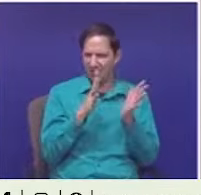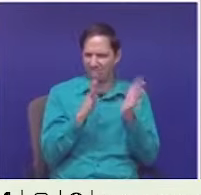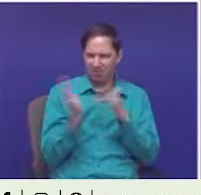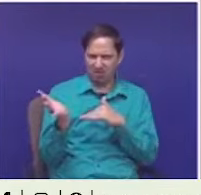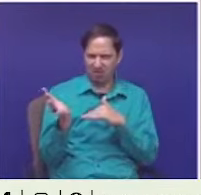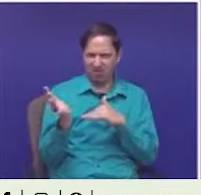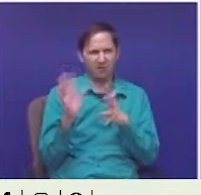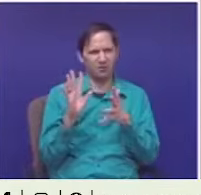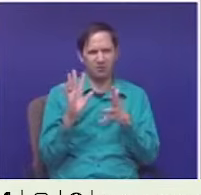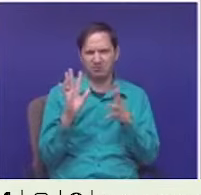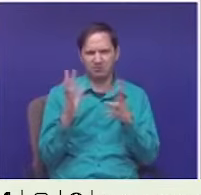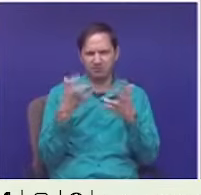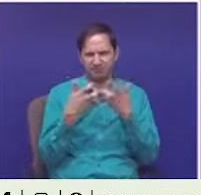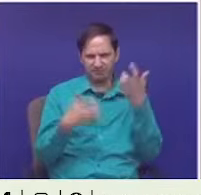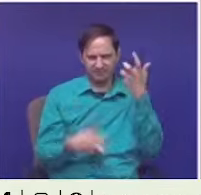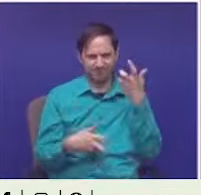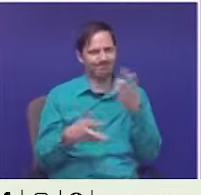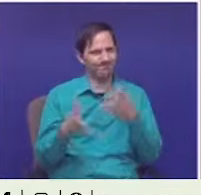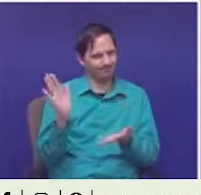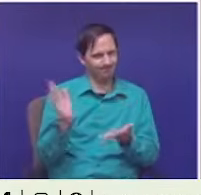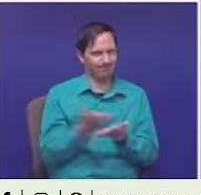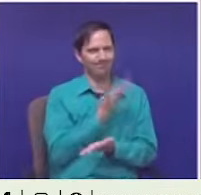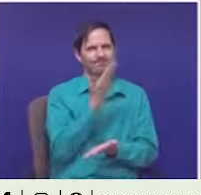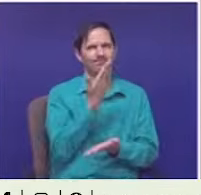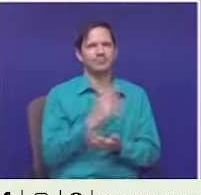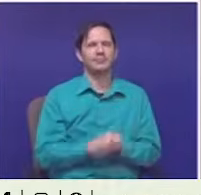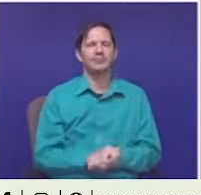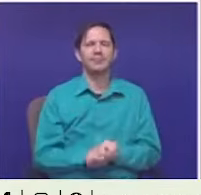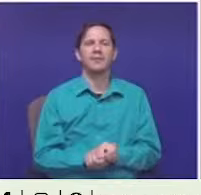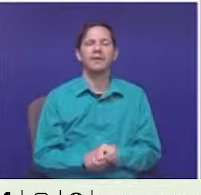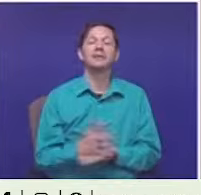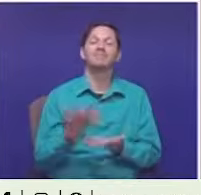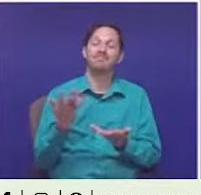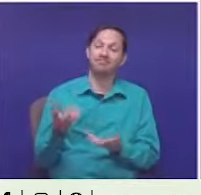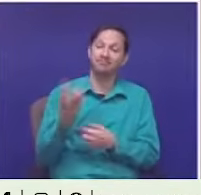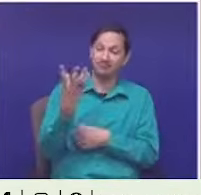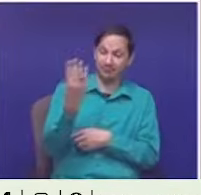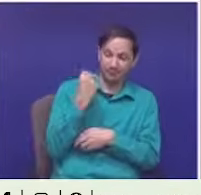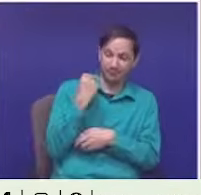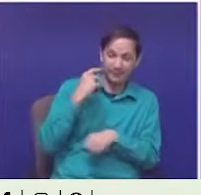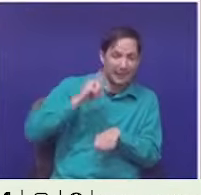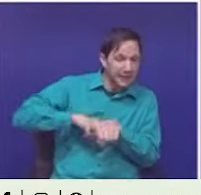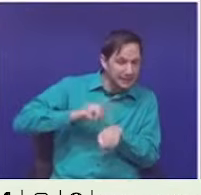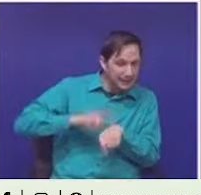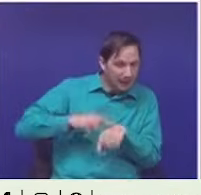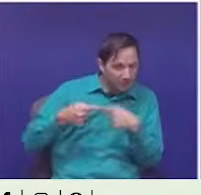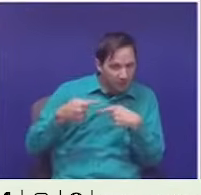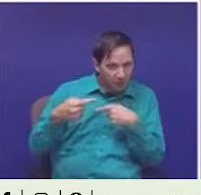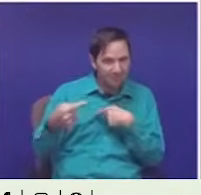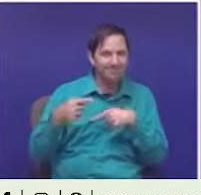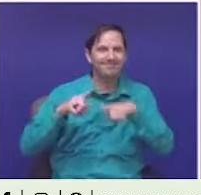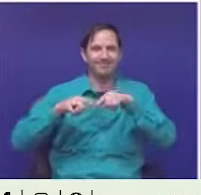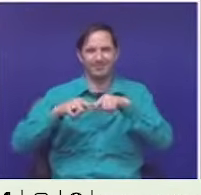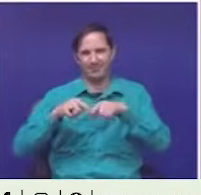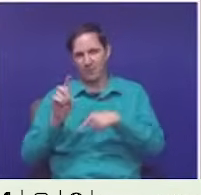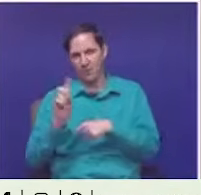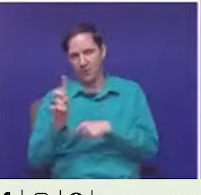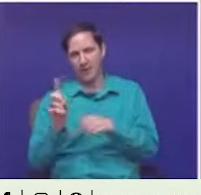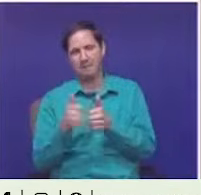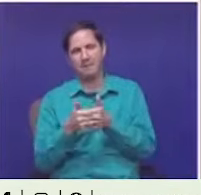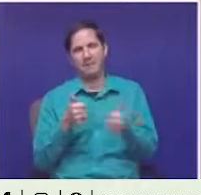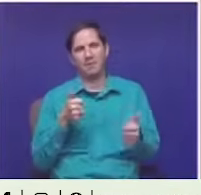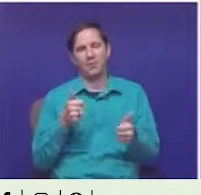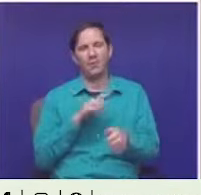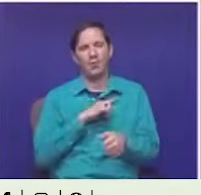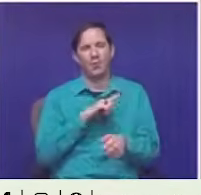scratch. On timeframes, these depend on two issues. The scale of the backlog, as I've indicated, 140 billion rand